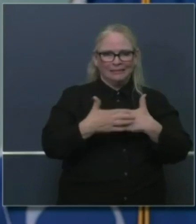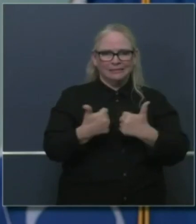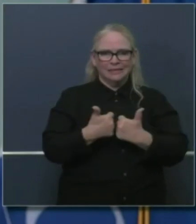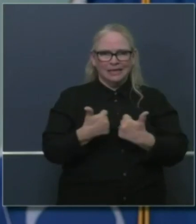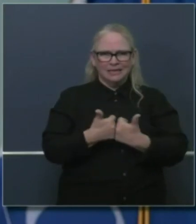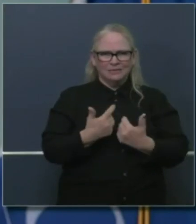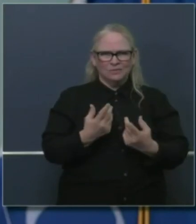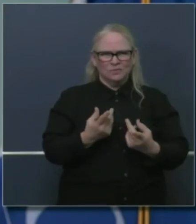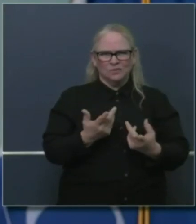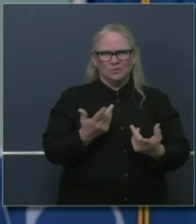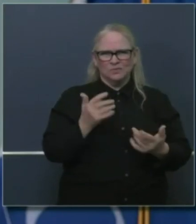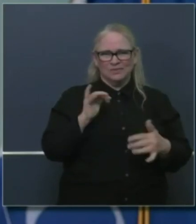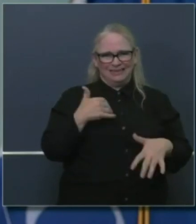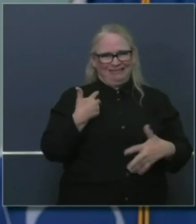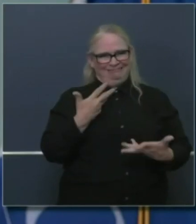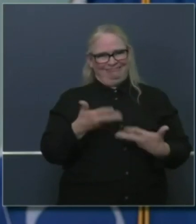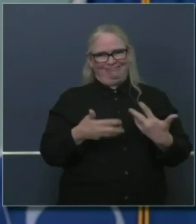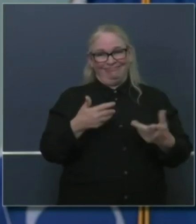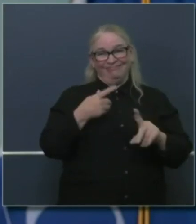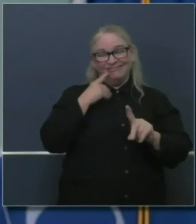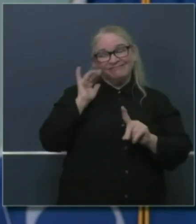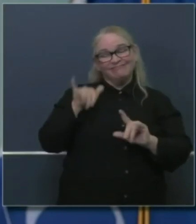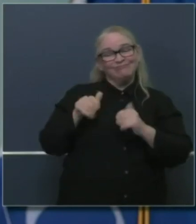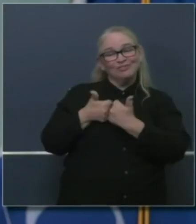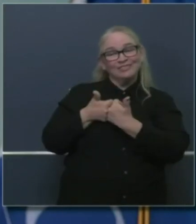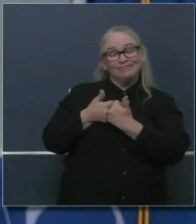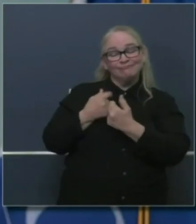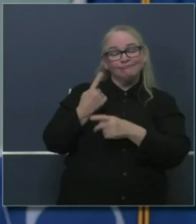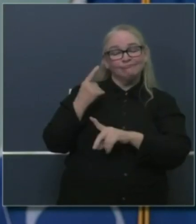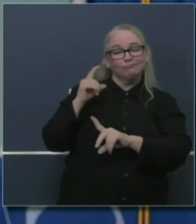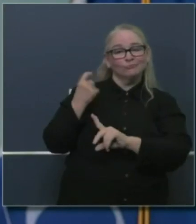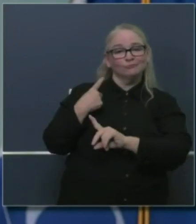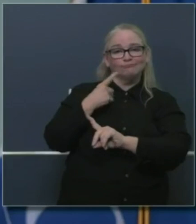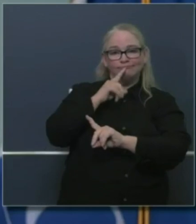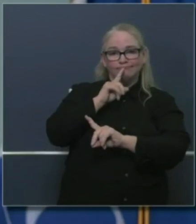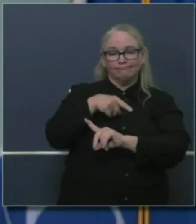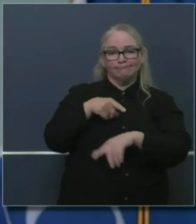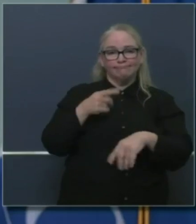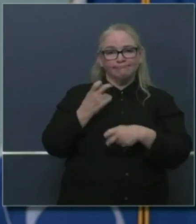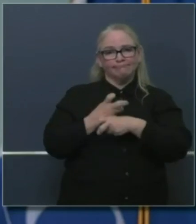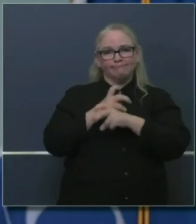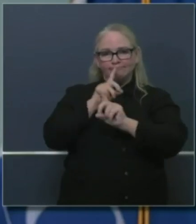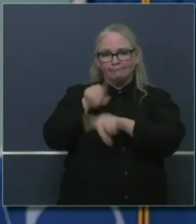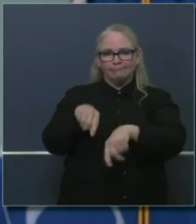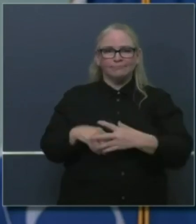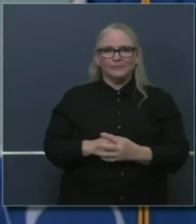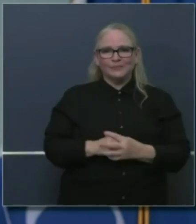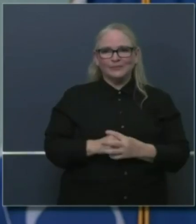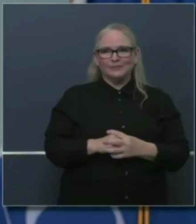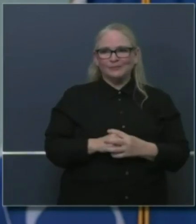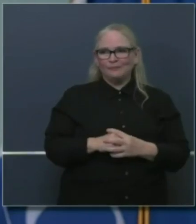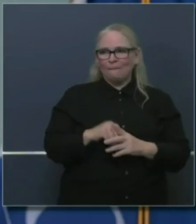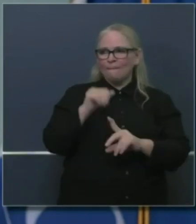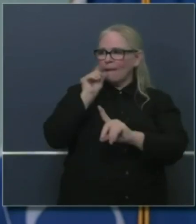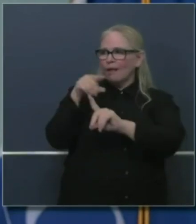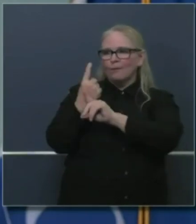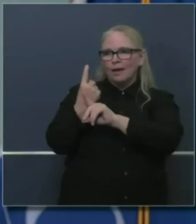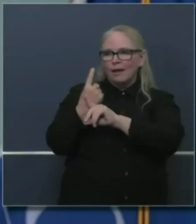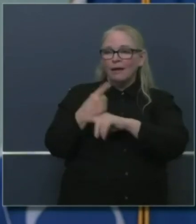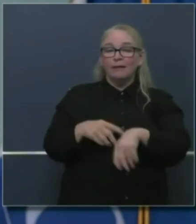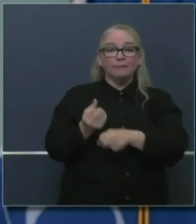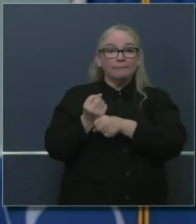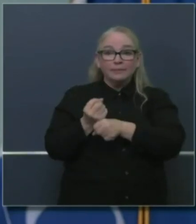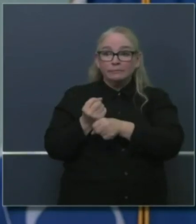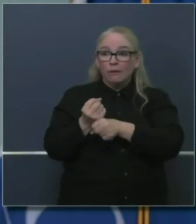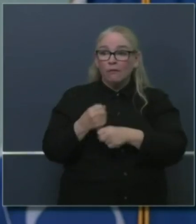scenario. So it's a very challenging question you're asking, and it's a very challenging question. I know it's being asked by Major League Baseball, certainly by the commissioner